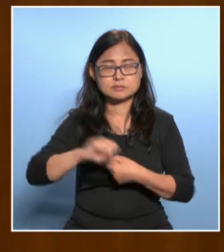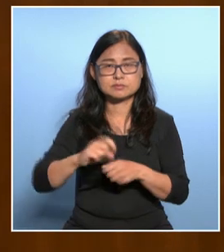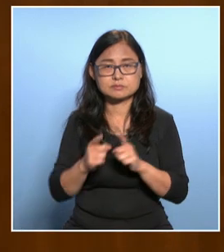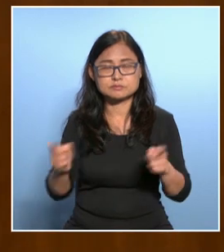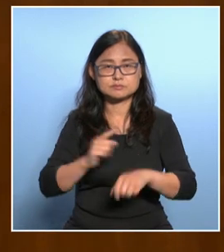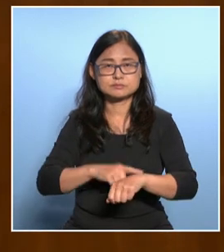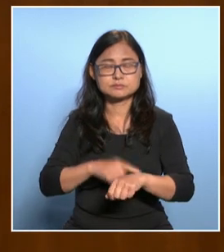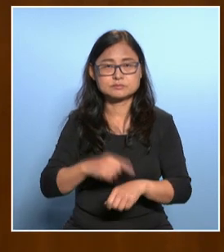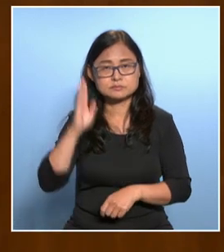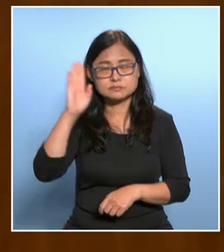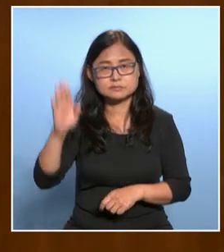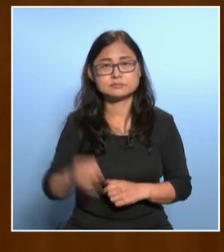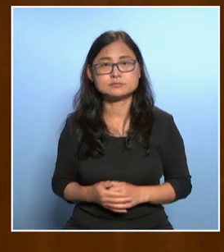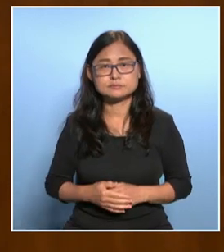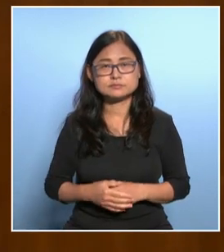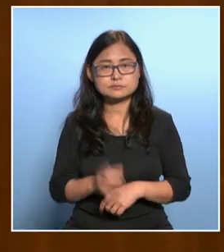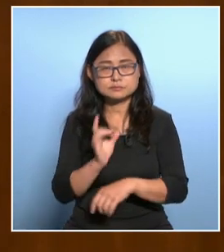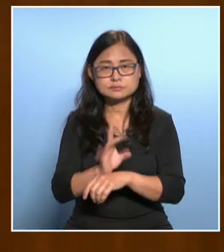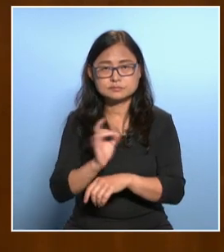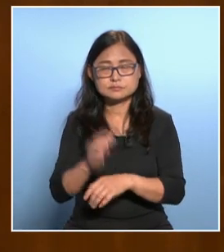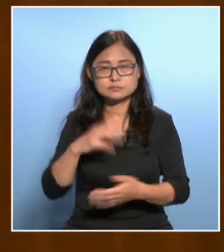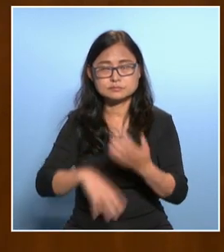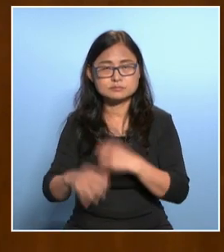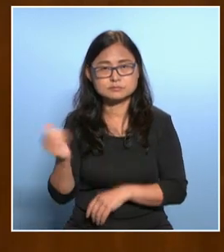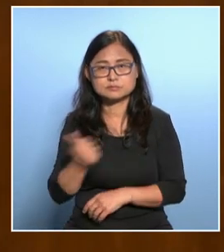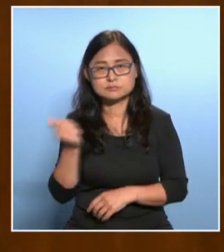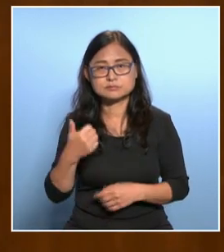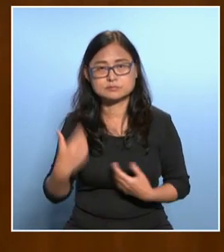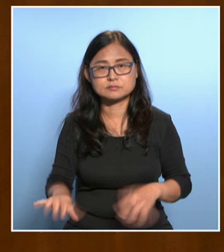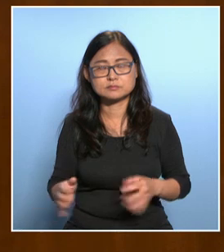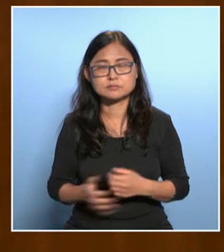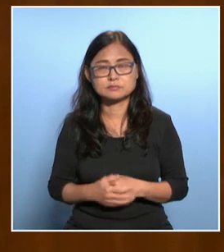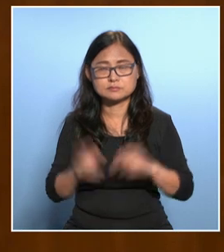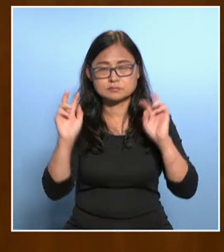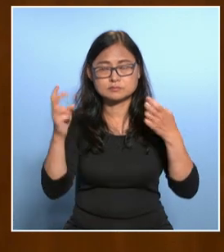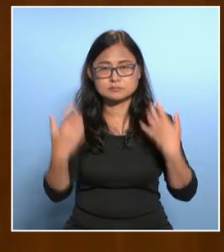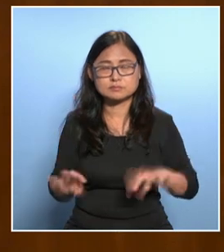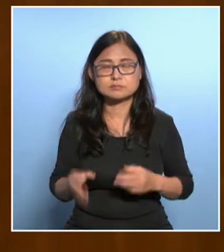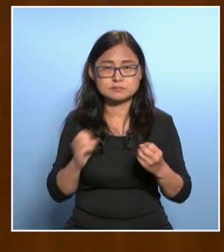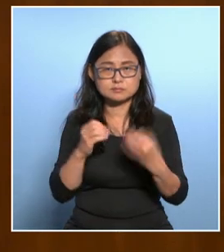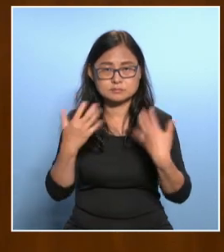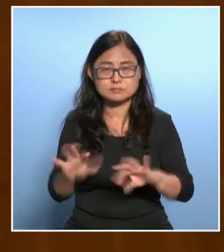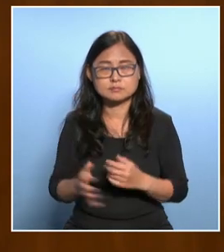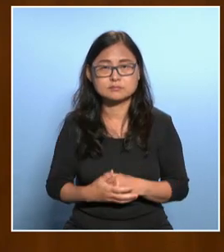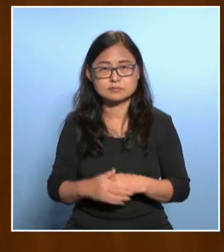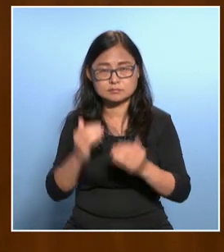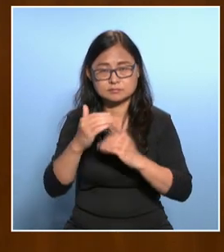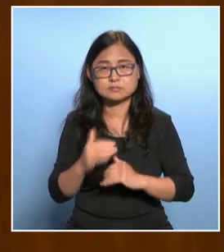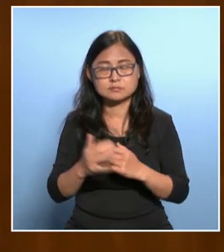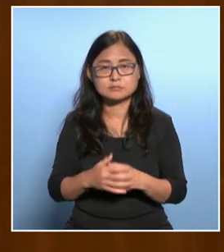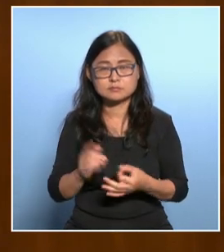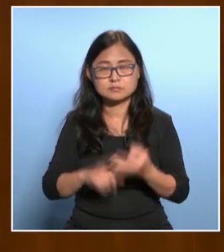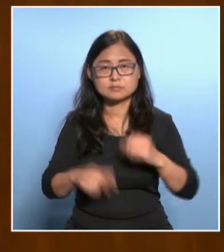meeting. And members, please be succinct. I hope that we can finish this item in 15